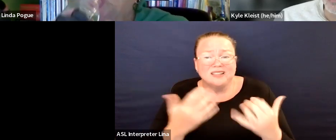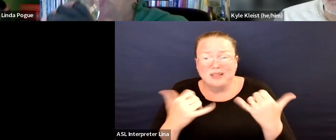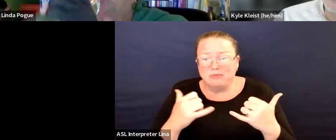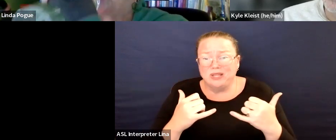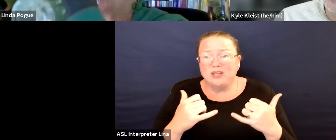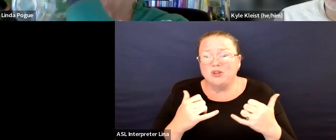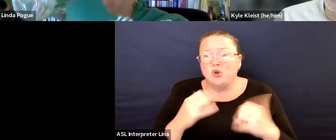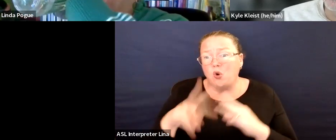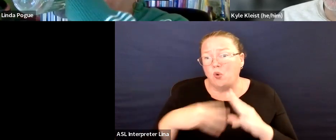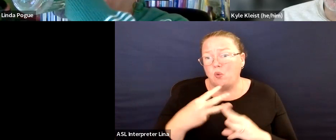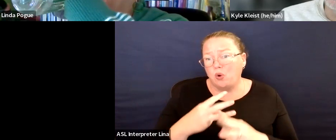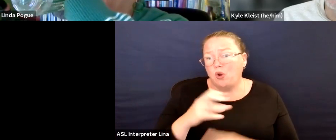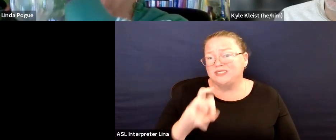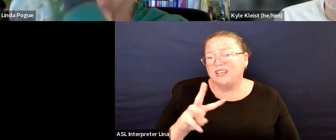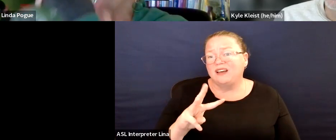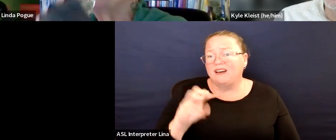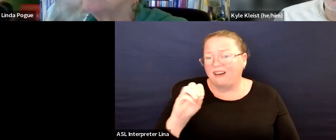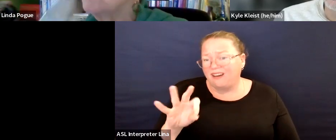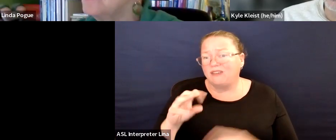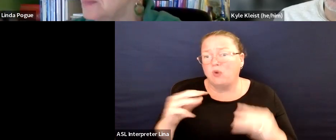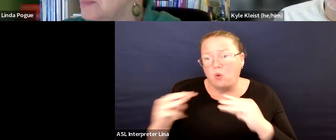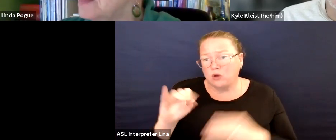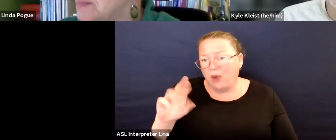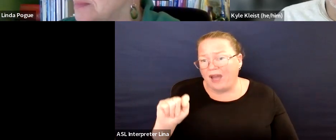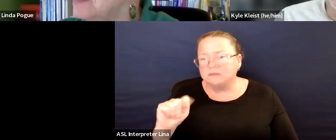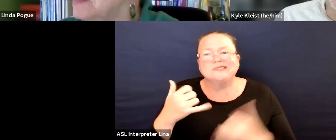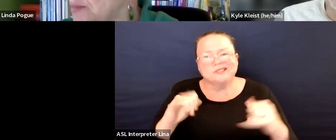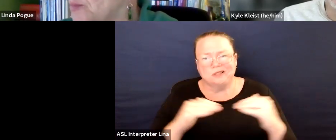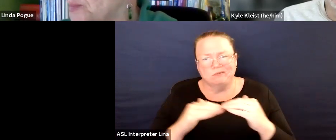of Warcraft, but it's still peer support.